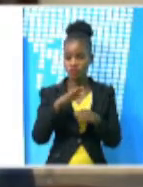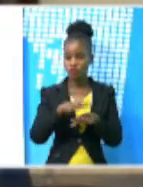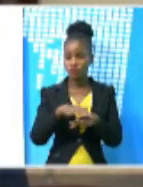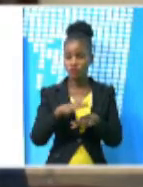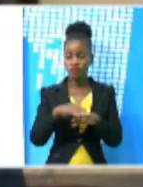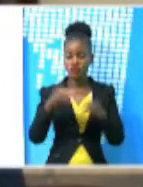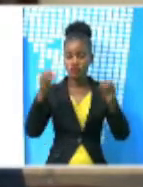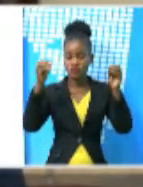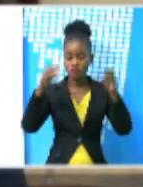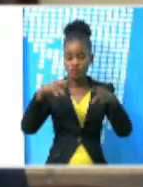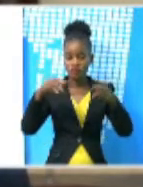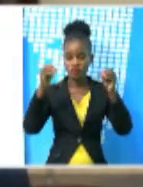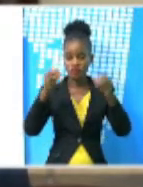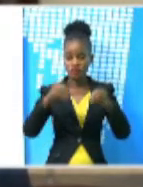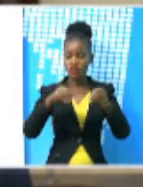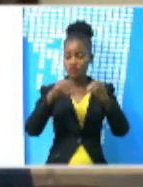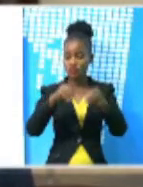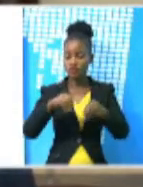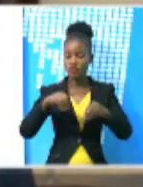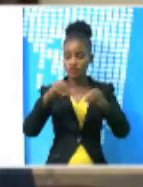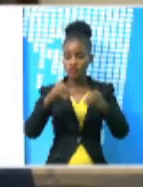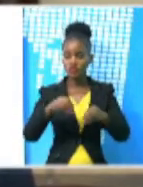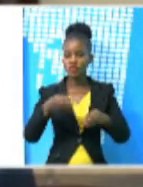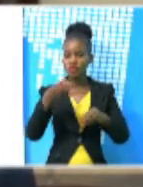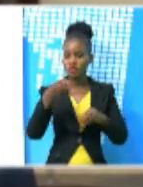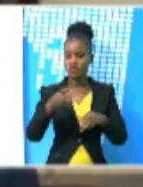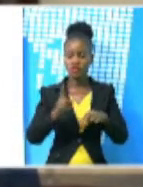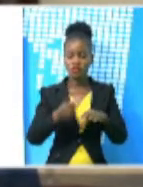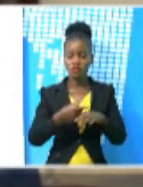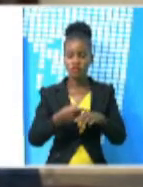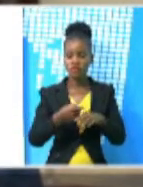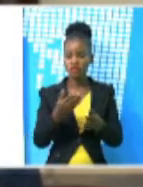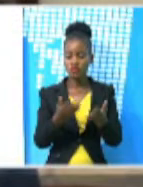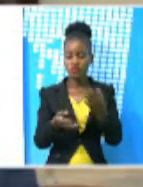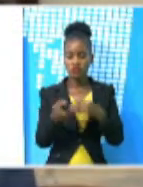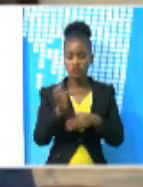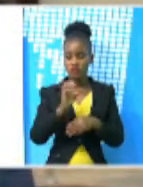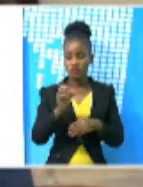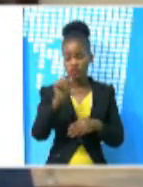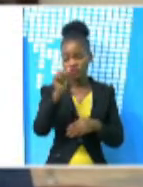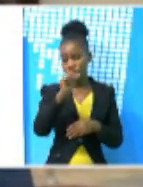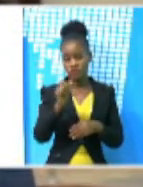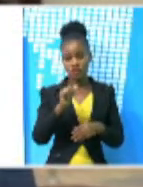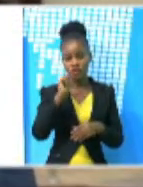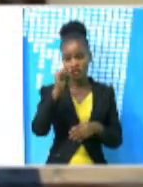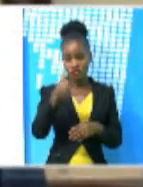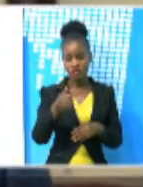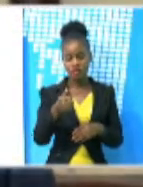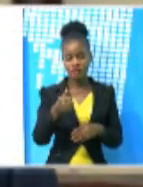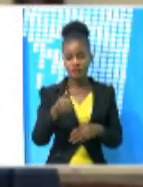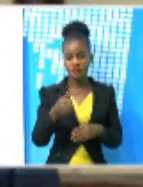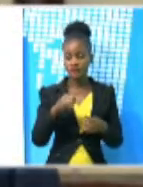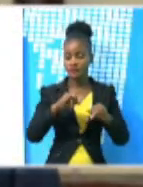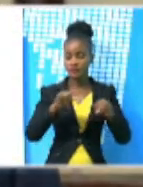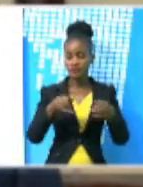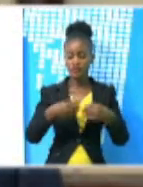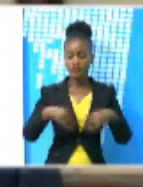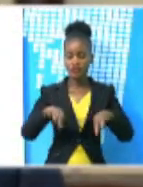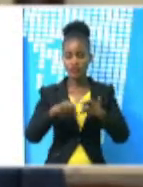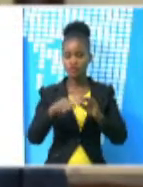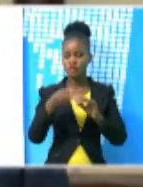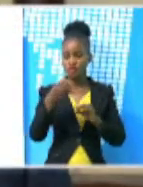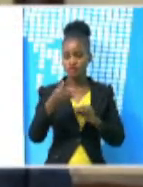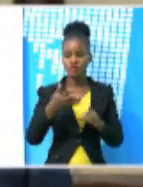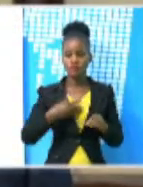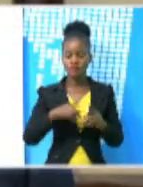rain-fed agriculture. So rain may come, it may not come. So therefore, it is very, very important that they